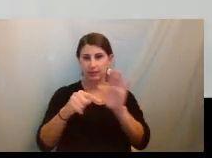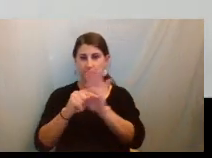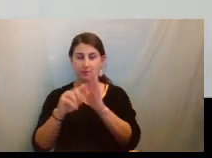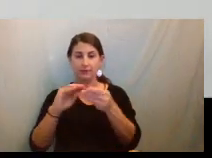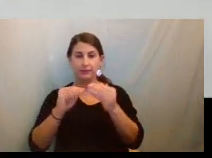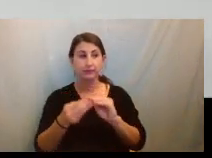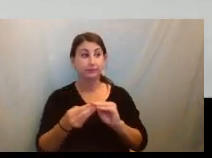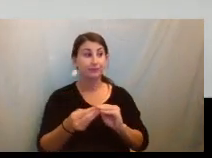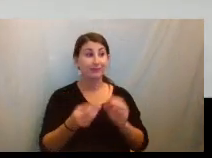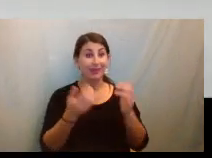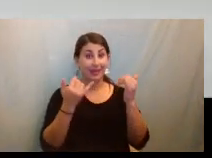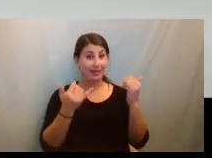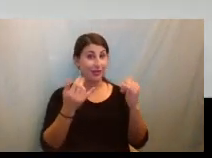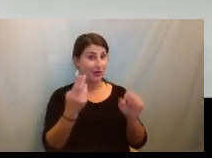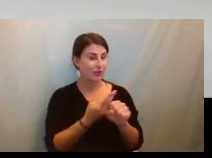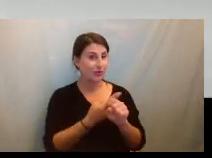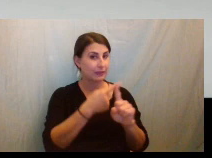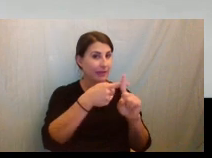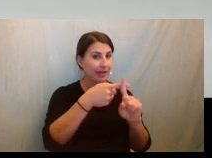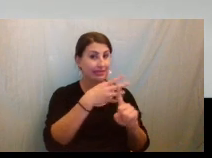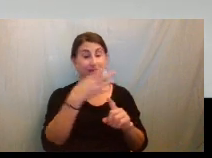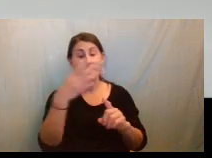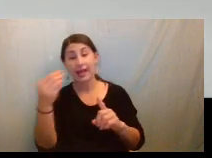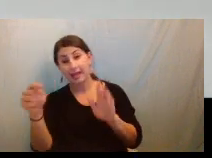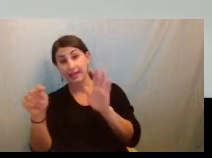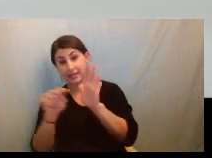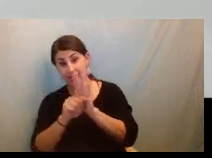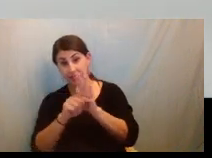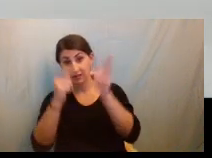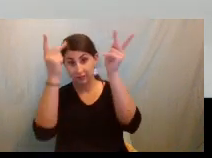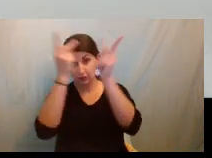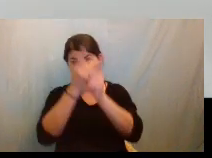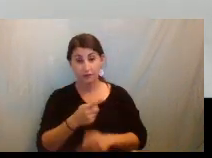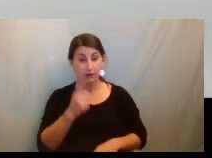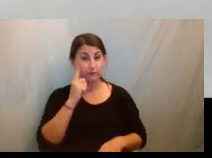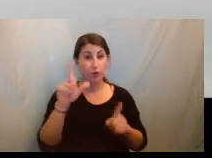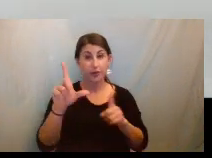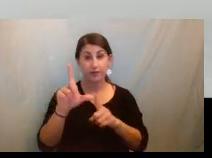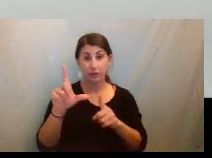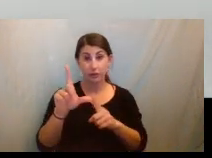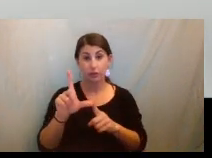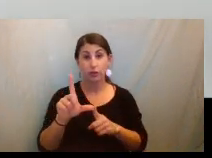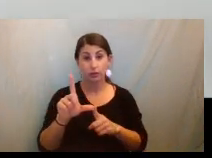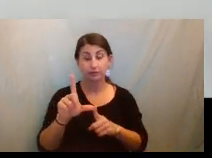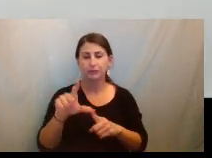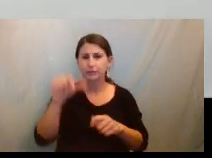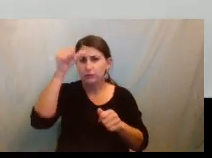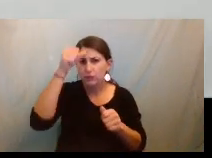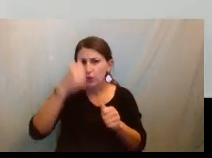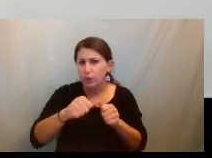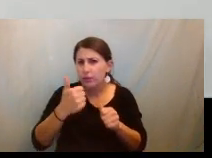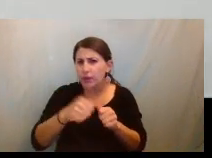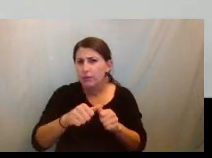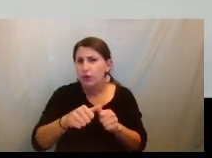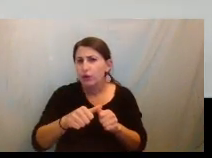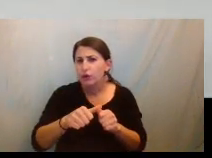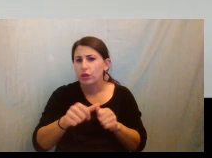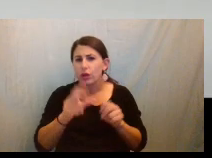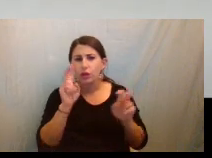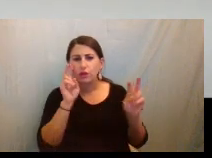be using positives and negatives and solving for the variable.